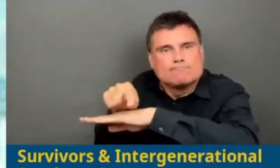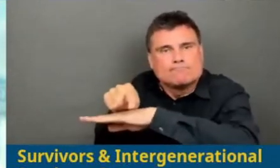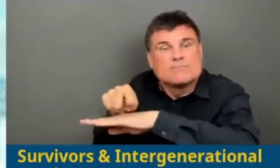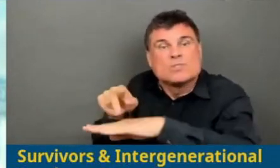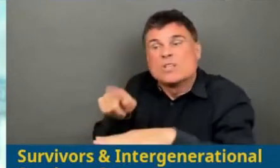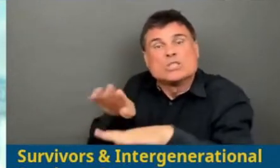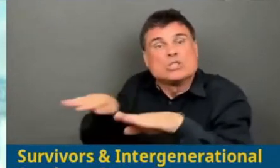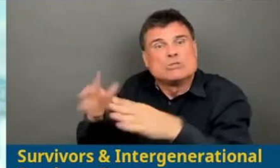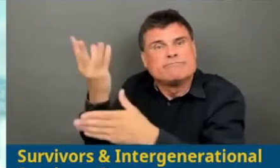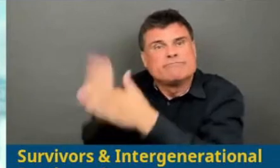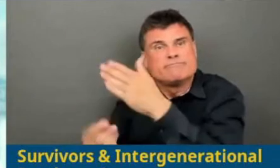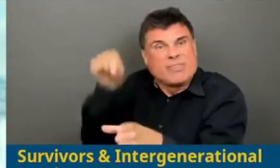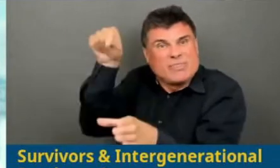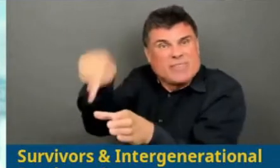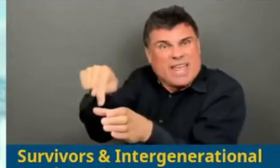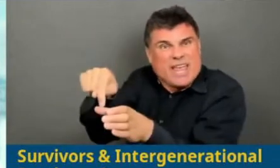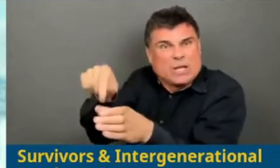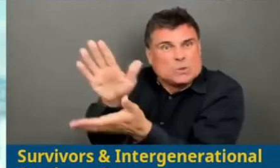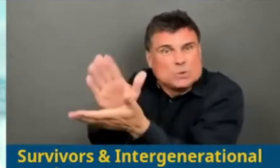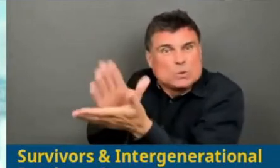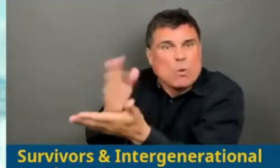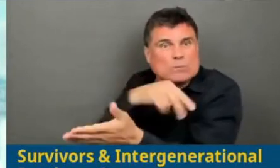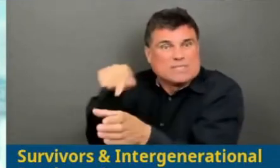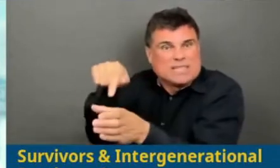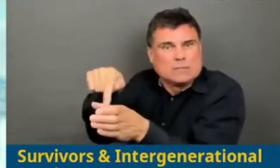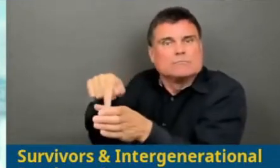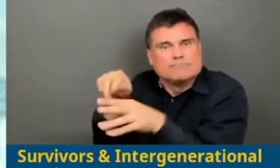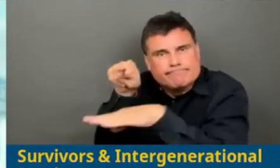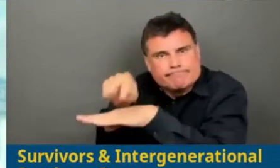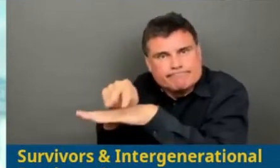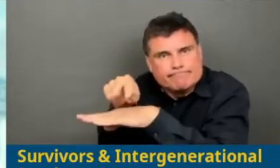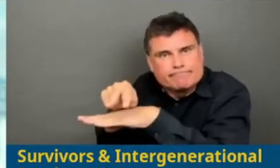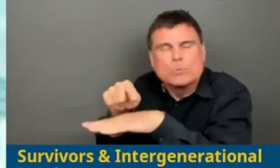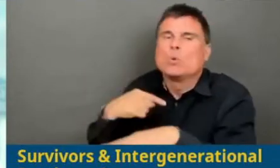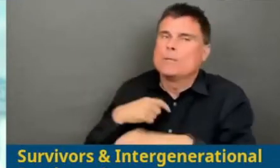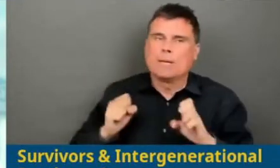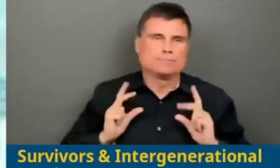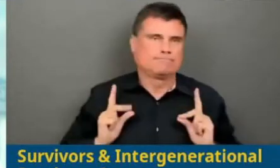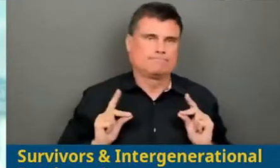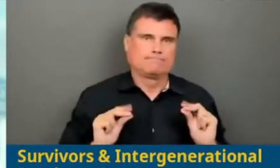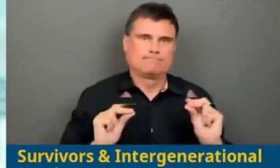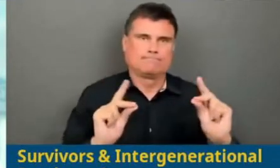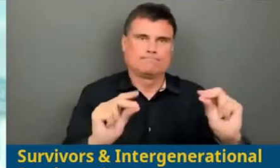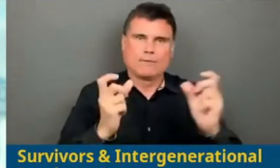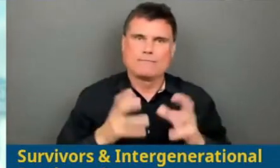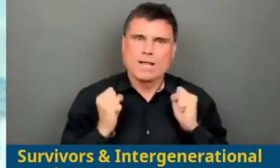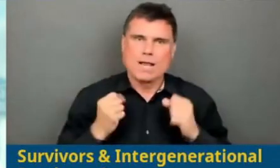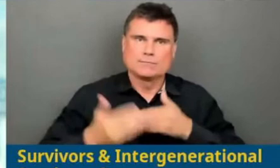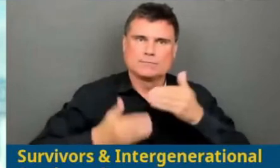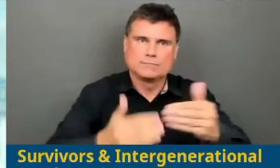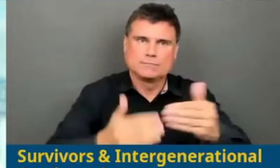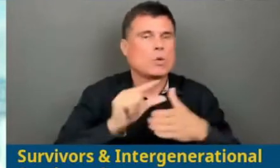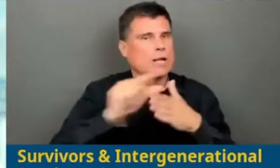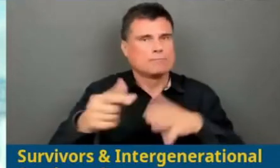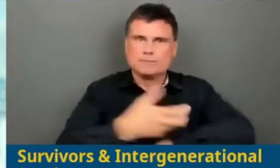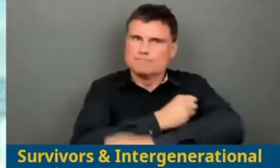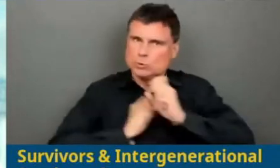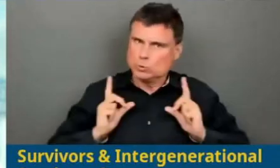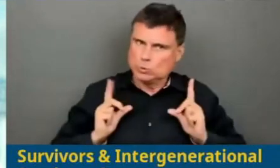said we move quickly to provide immediate supports, and that is what the government of British Columbia is doing. So as of